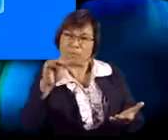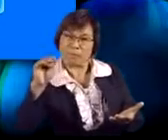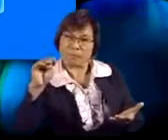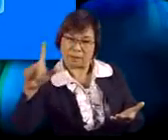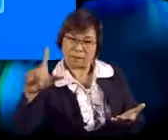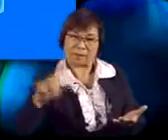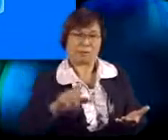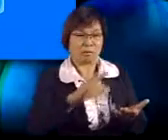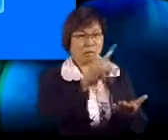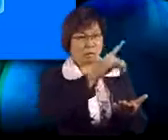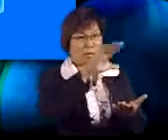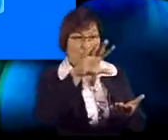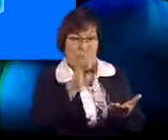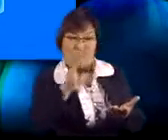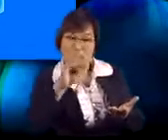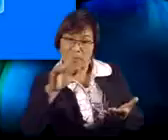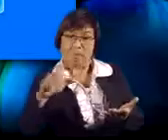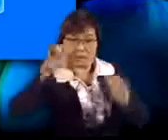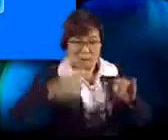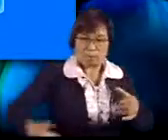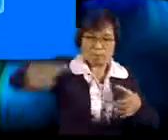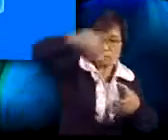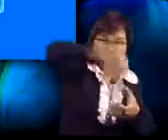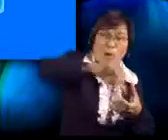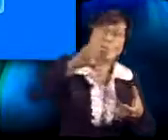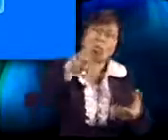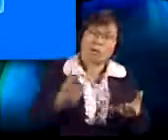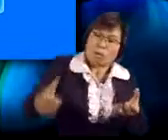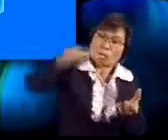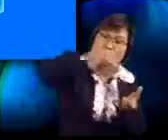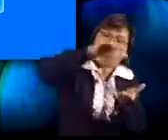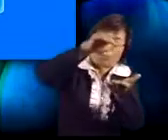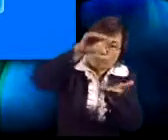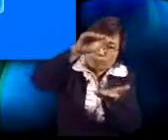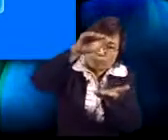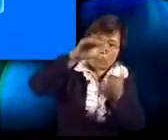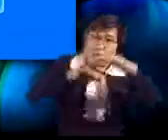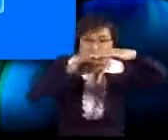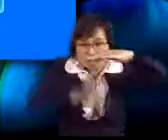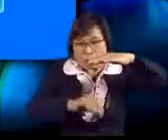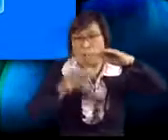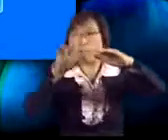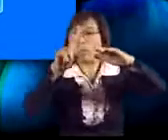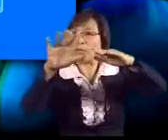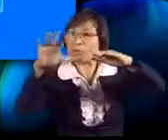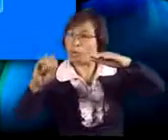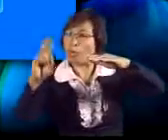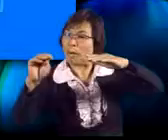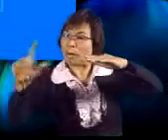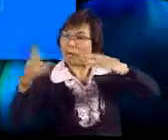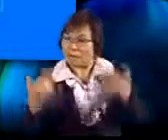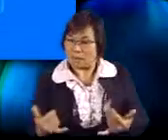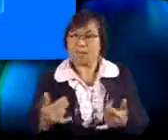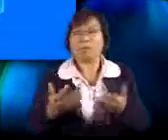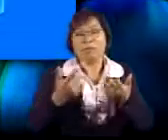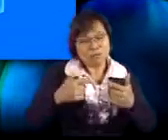milliliters. So, you can only put the liquid which is below than 150 milliliters. Now, let